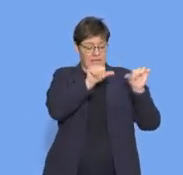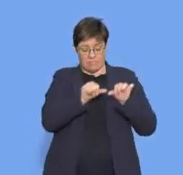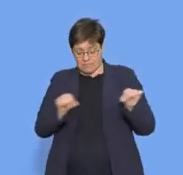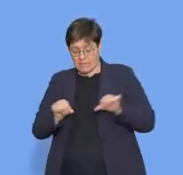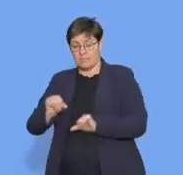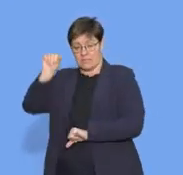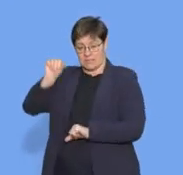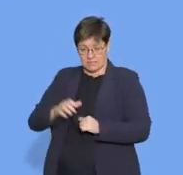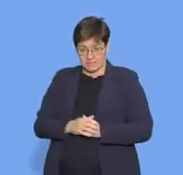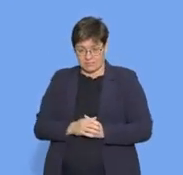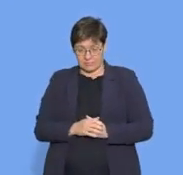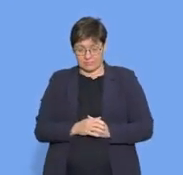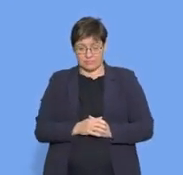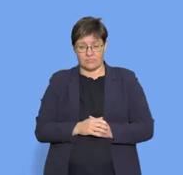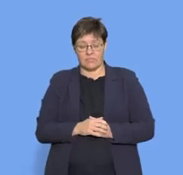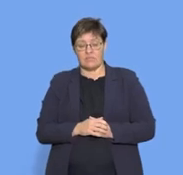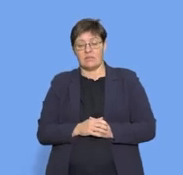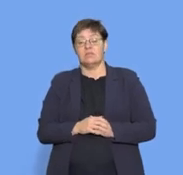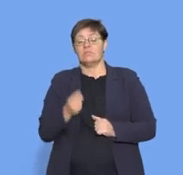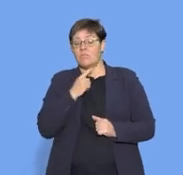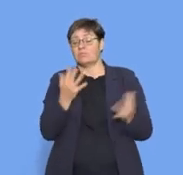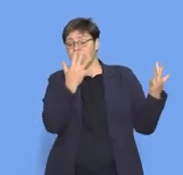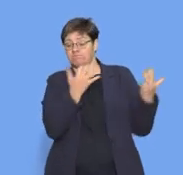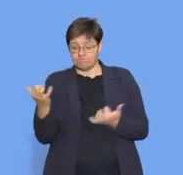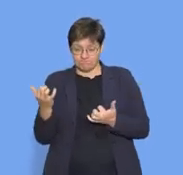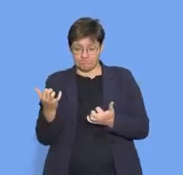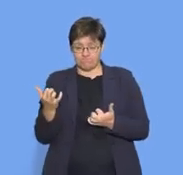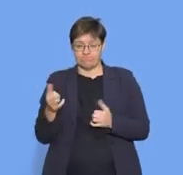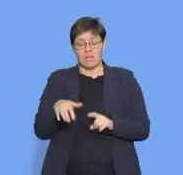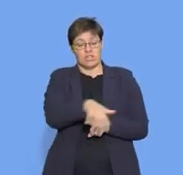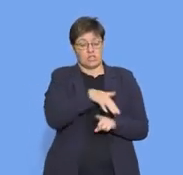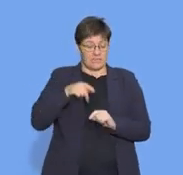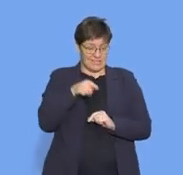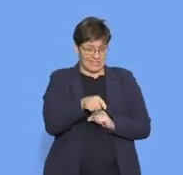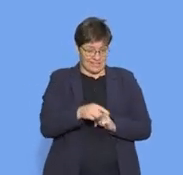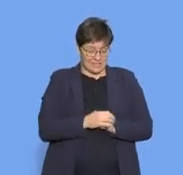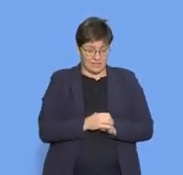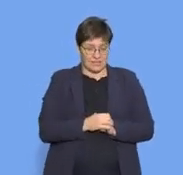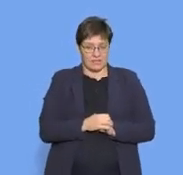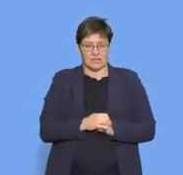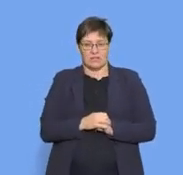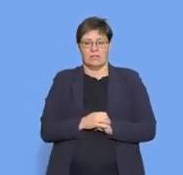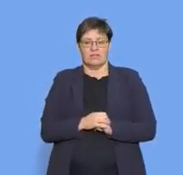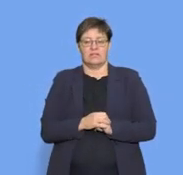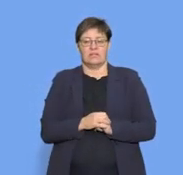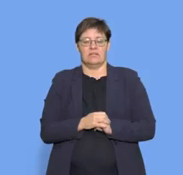specific dimensions. So our job now is to calculate the surface area of this shape.